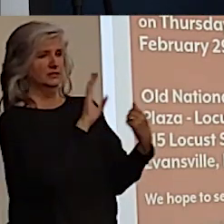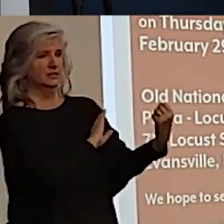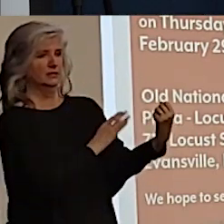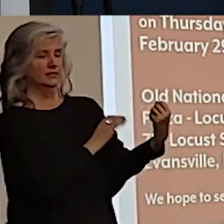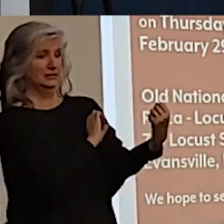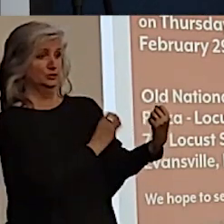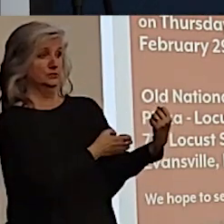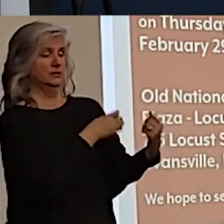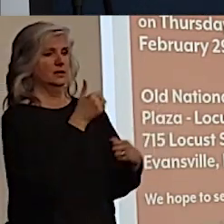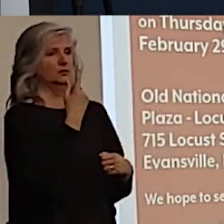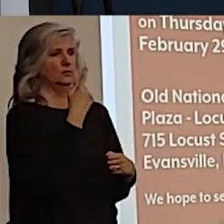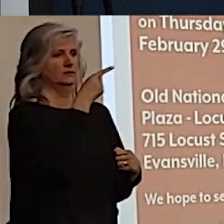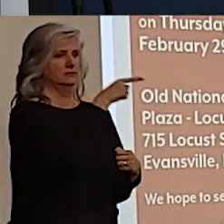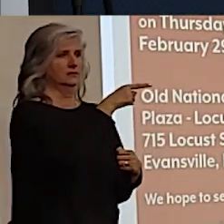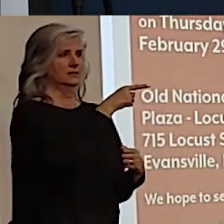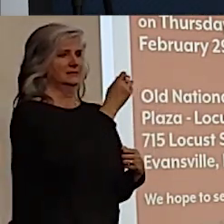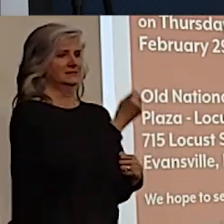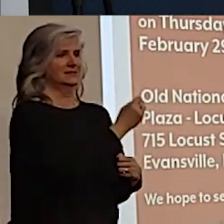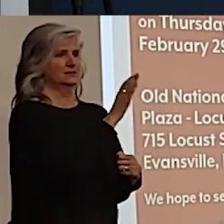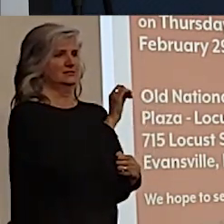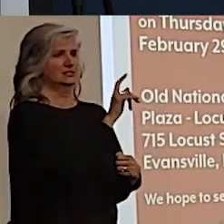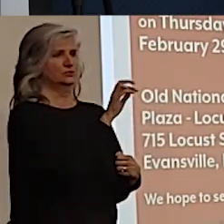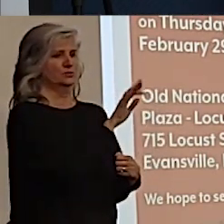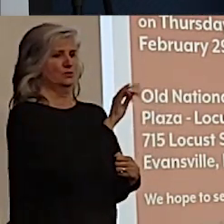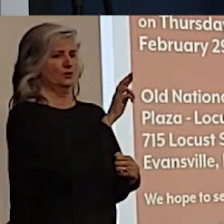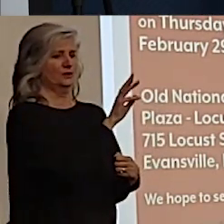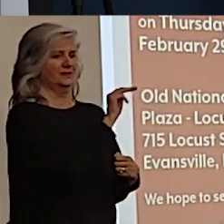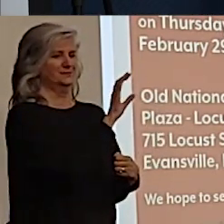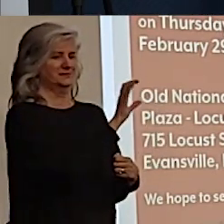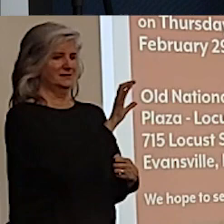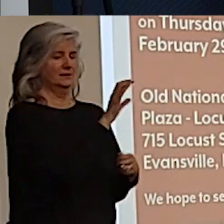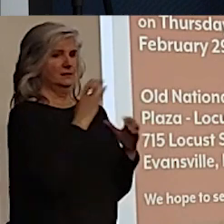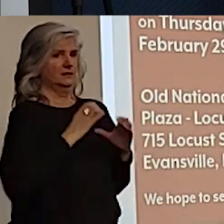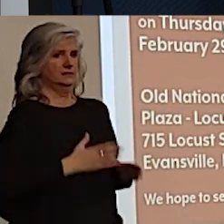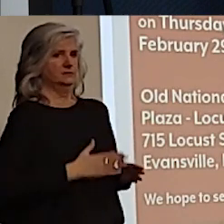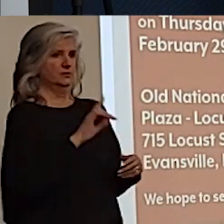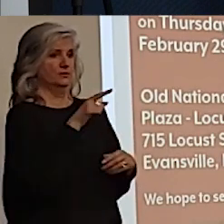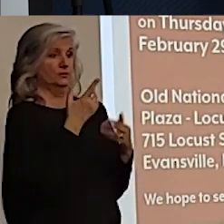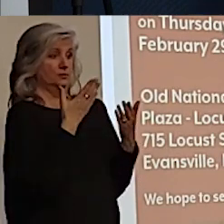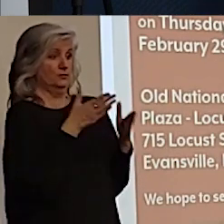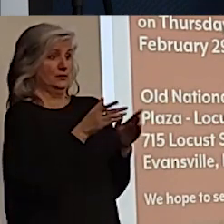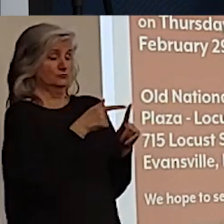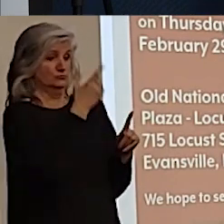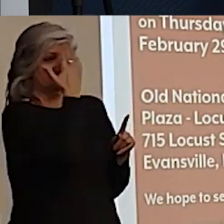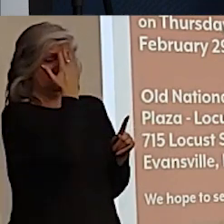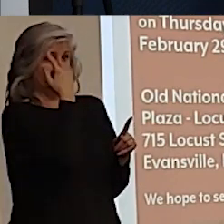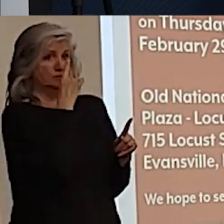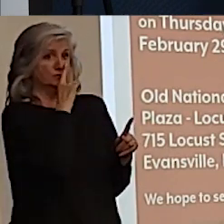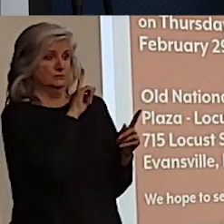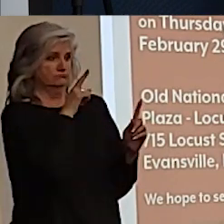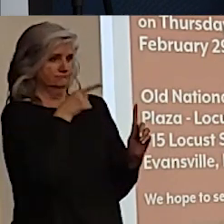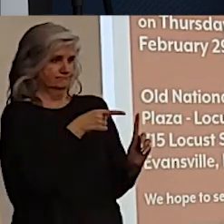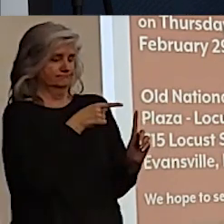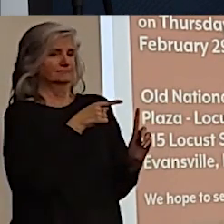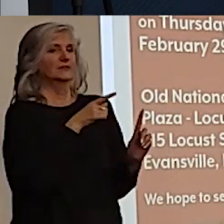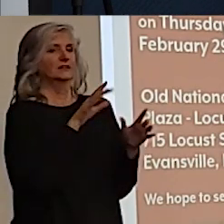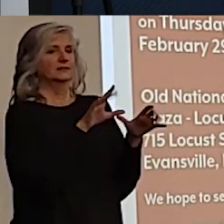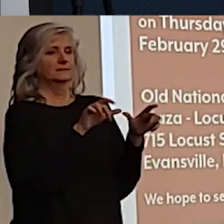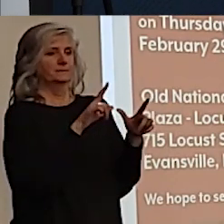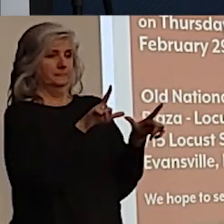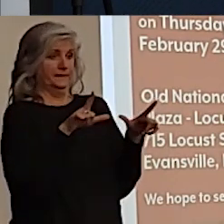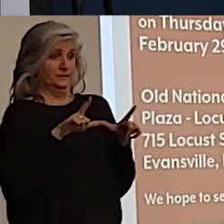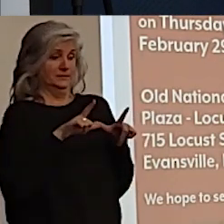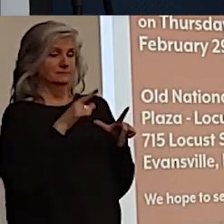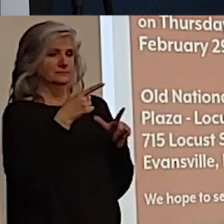part of Bloomington I lived in, I was a South Central RAMC customer. So the only way to find out precisely a location is